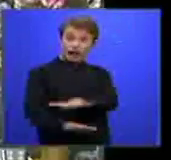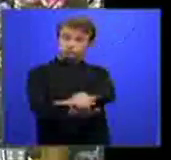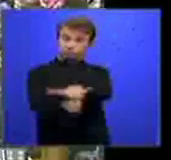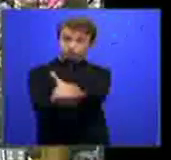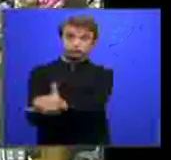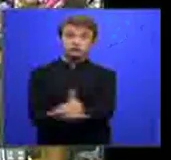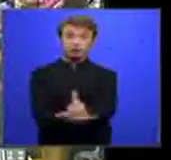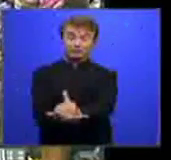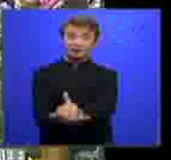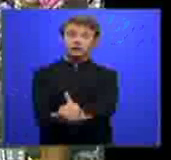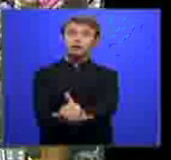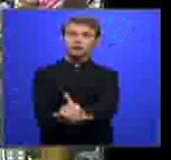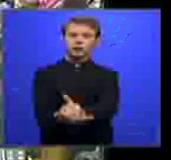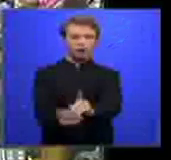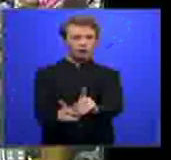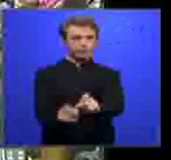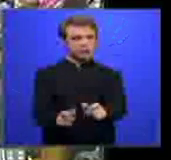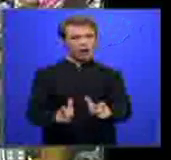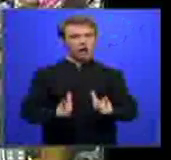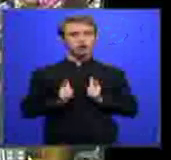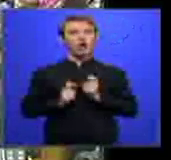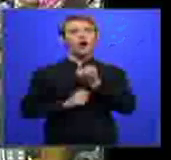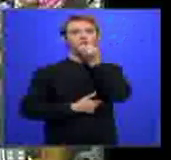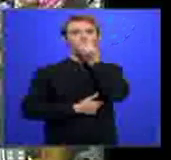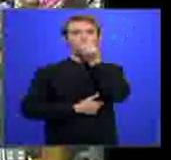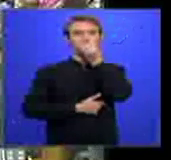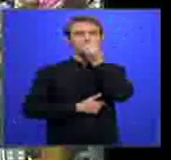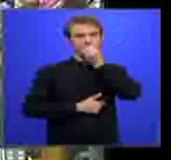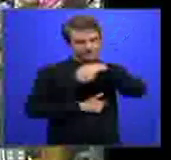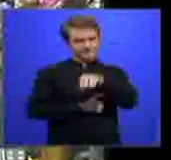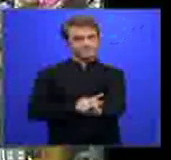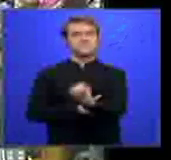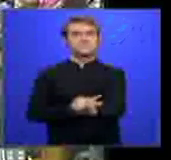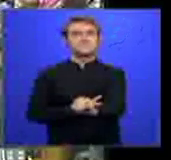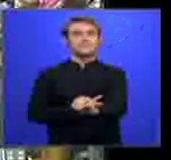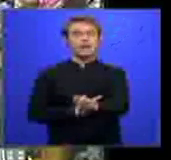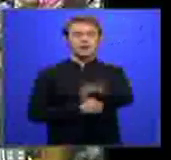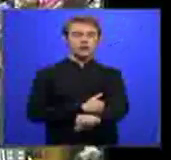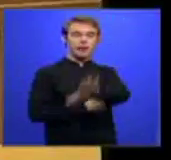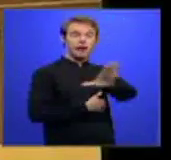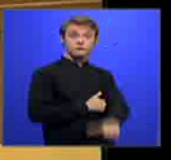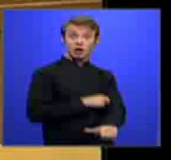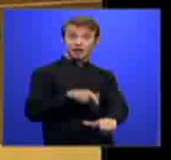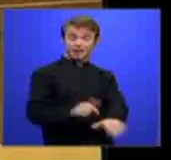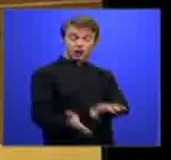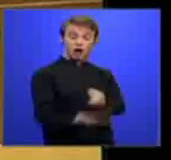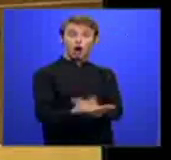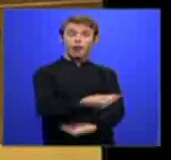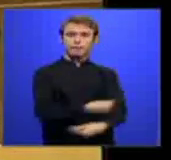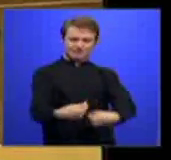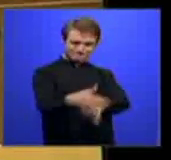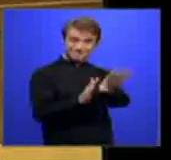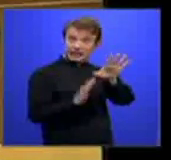mindful of food security, training and mentorship of emerging